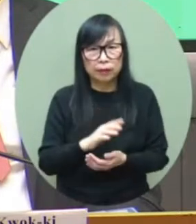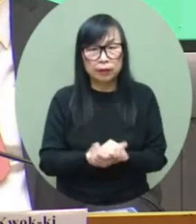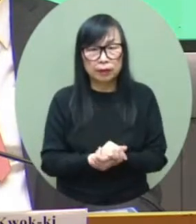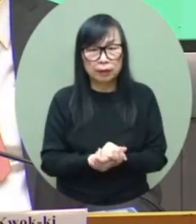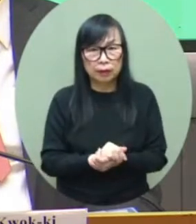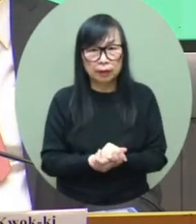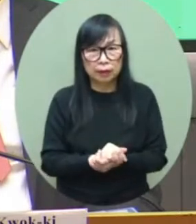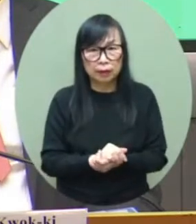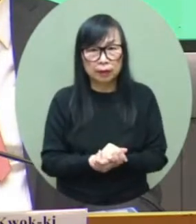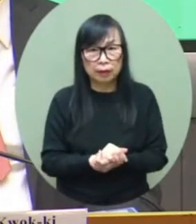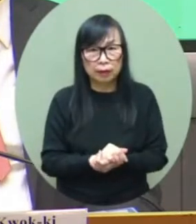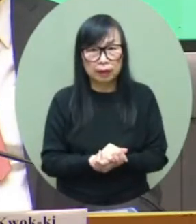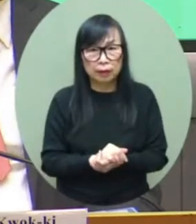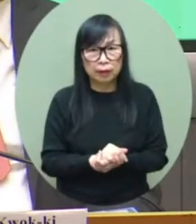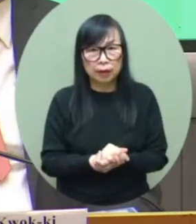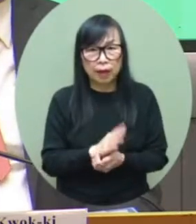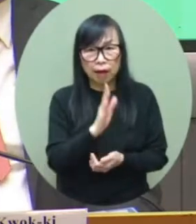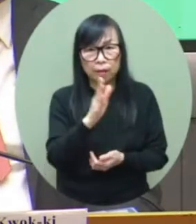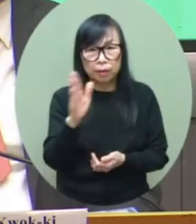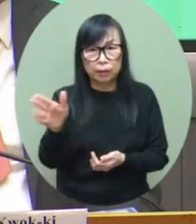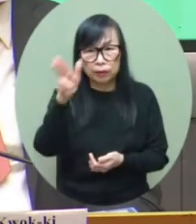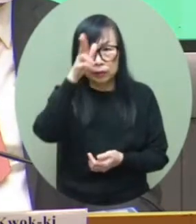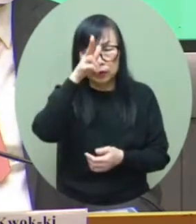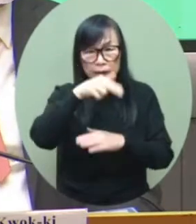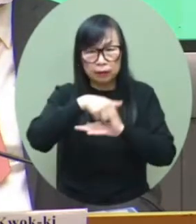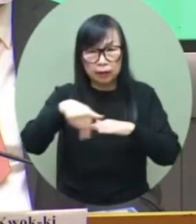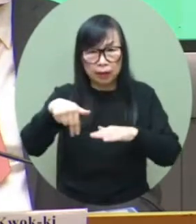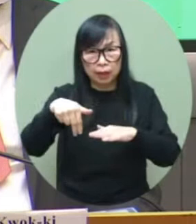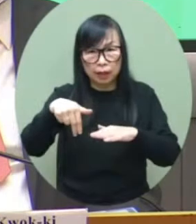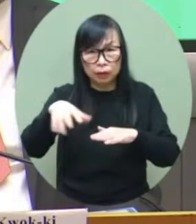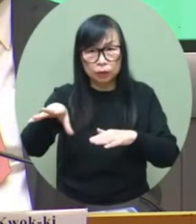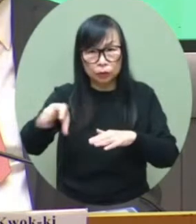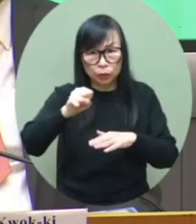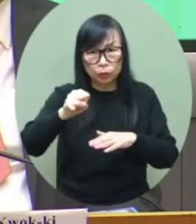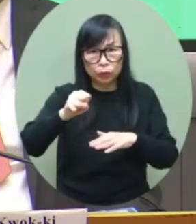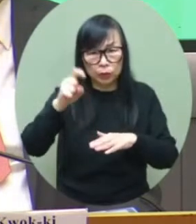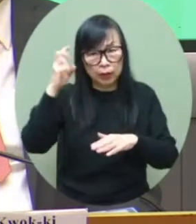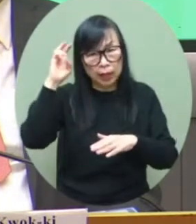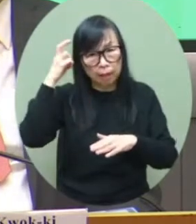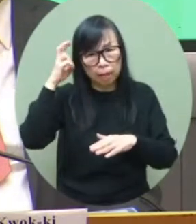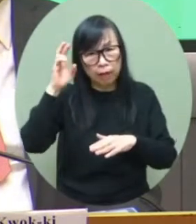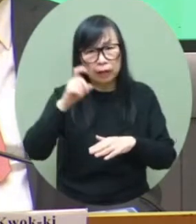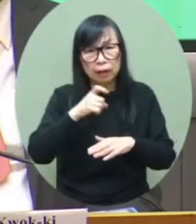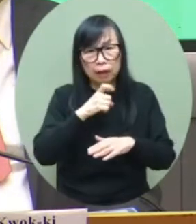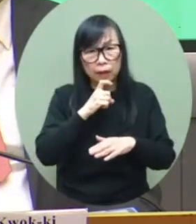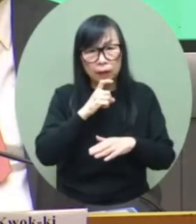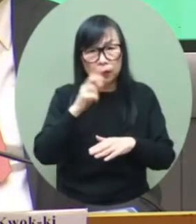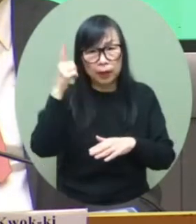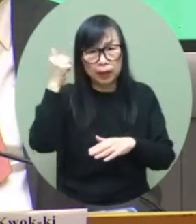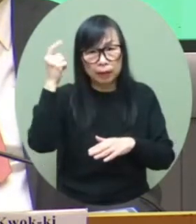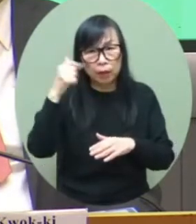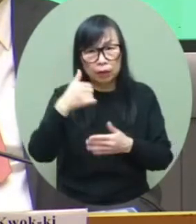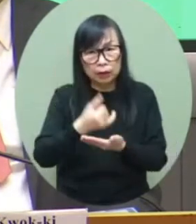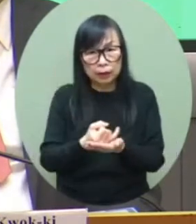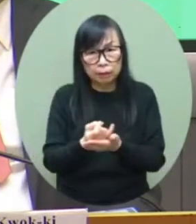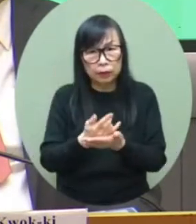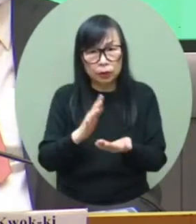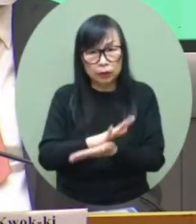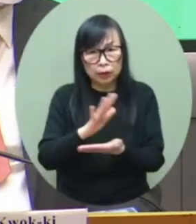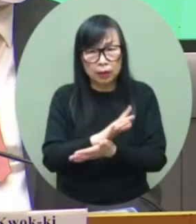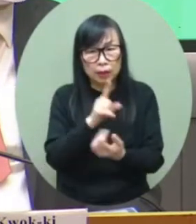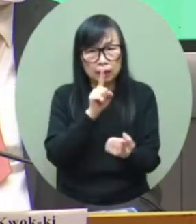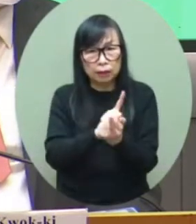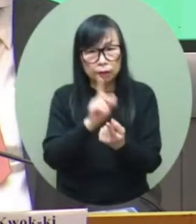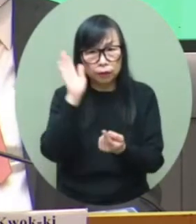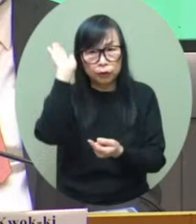in order to ensure that we will be able to deal with future challenges, future risks in regard to